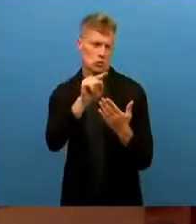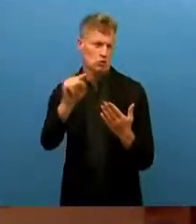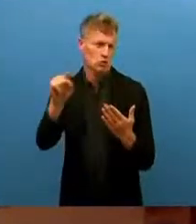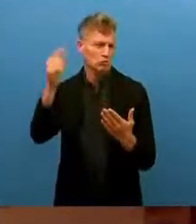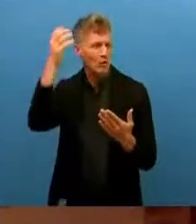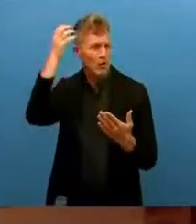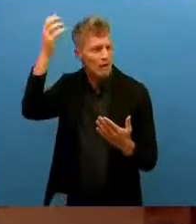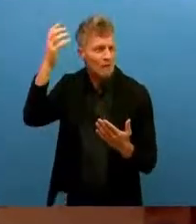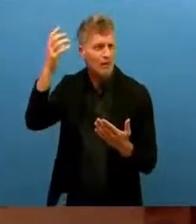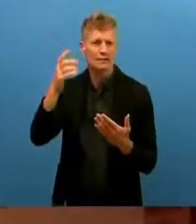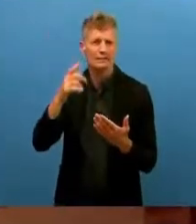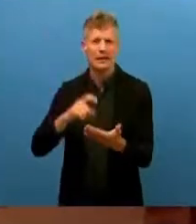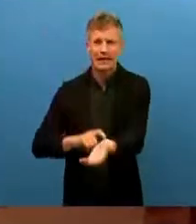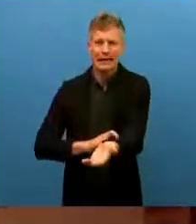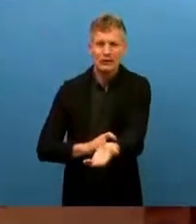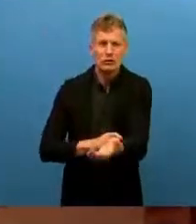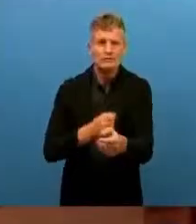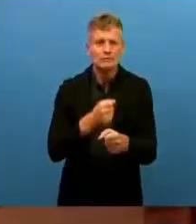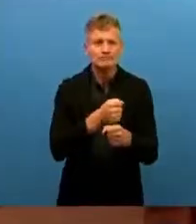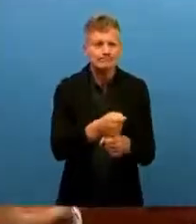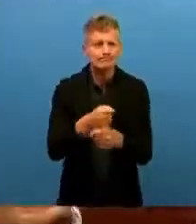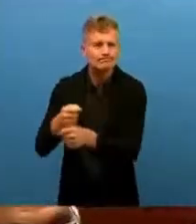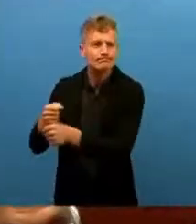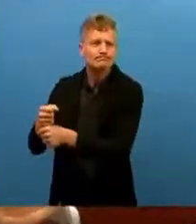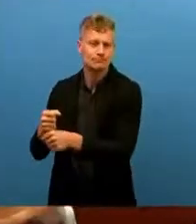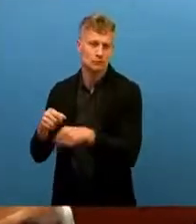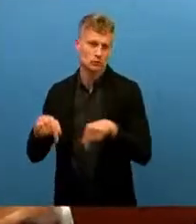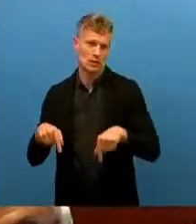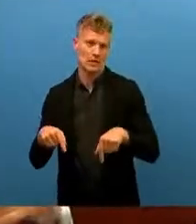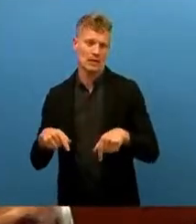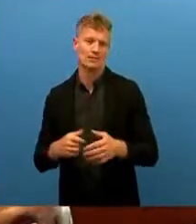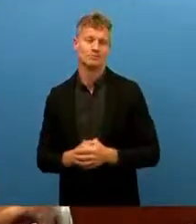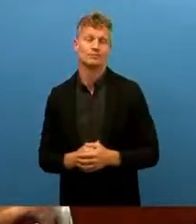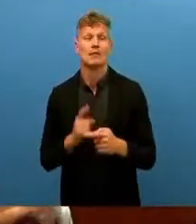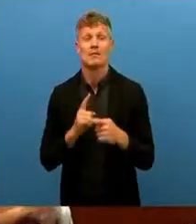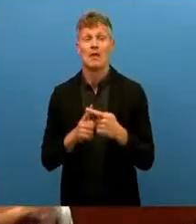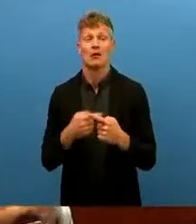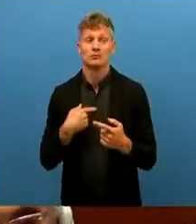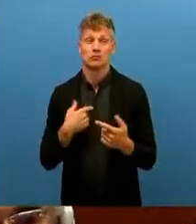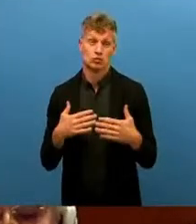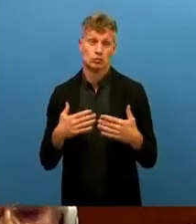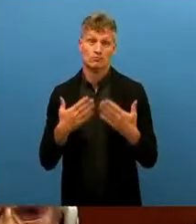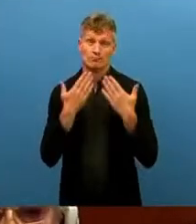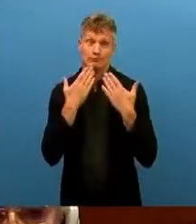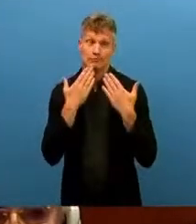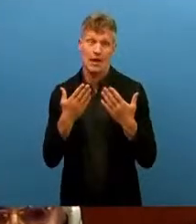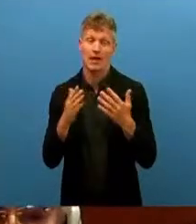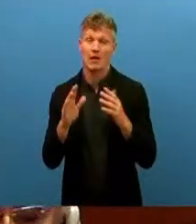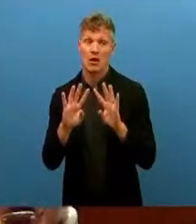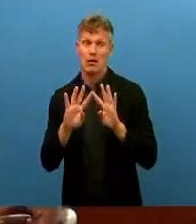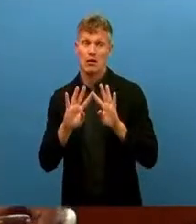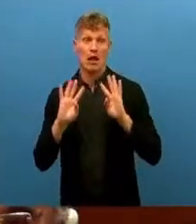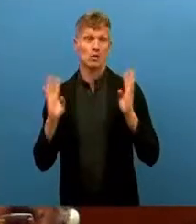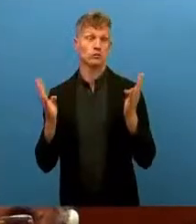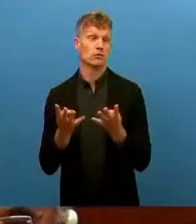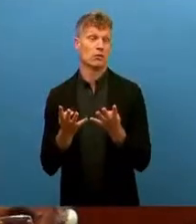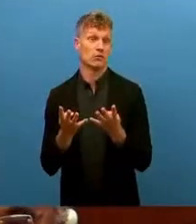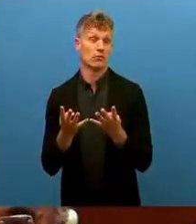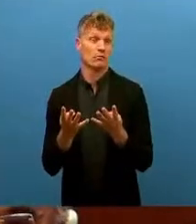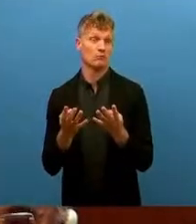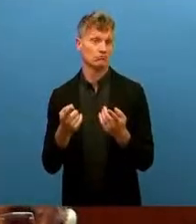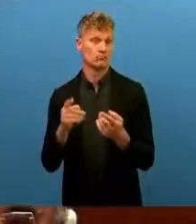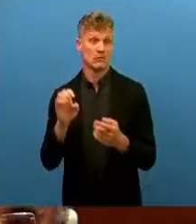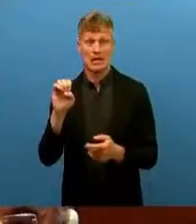I'd also like to acknowledge the wise counsel and advice and reminder of how important